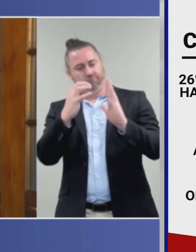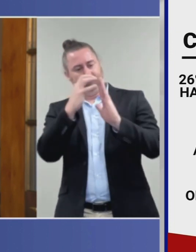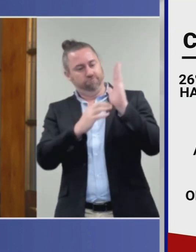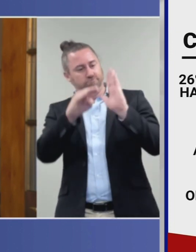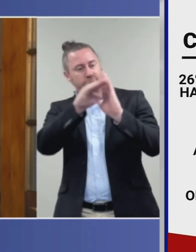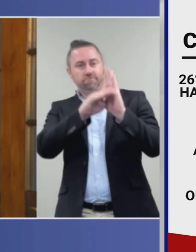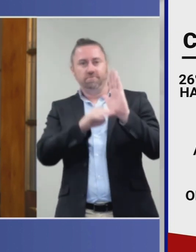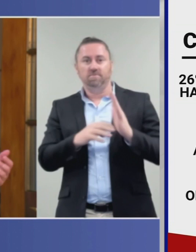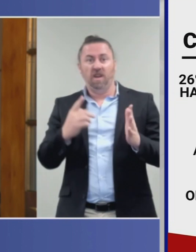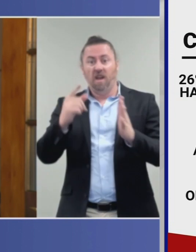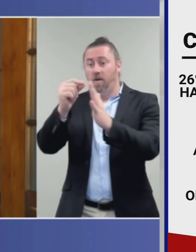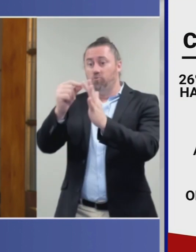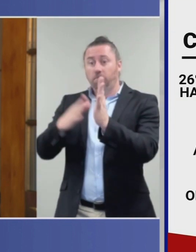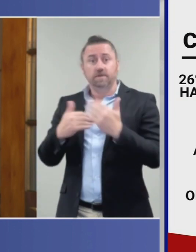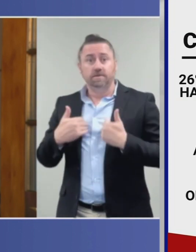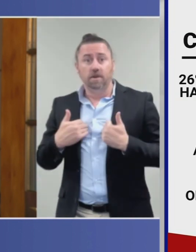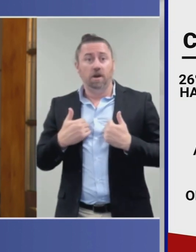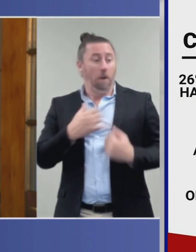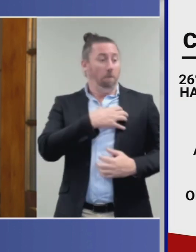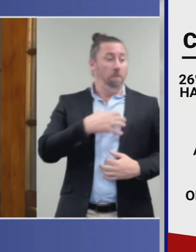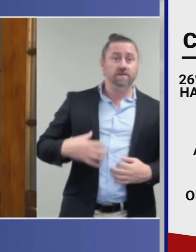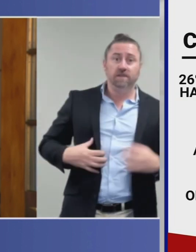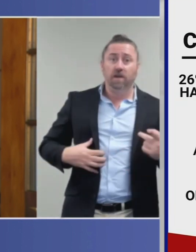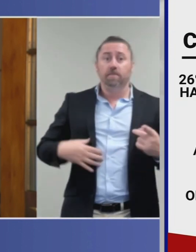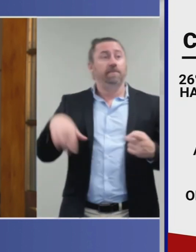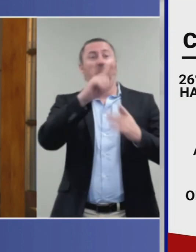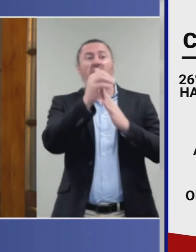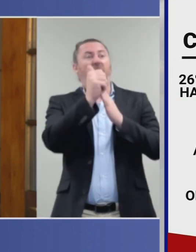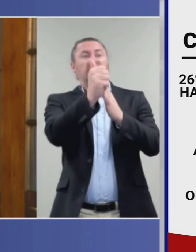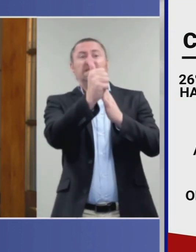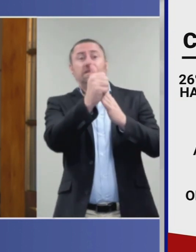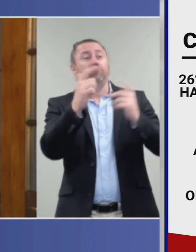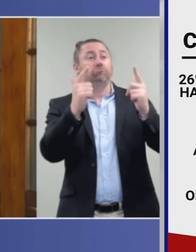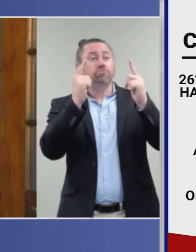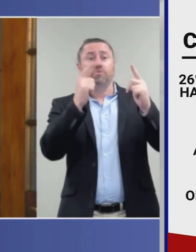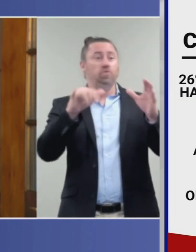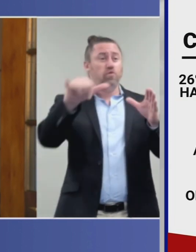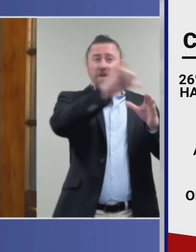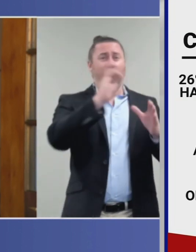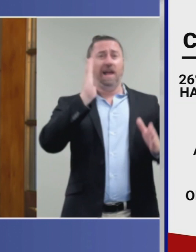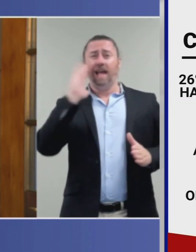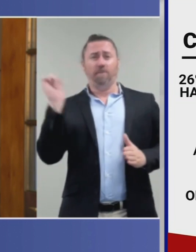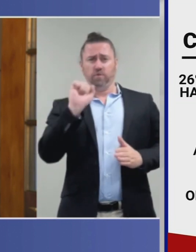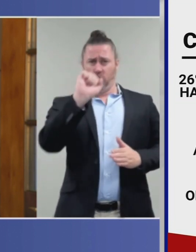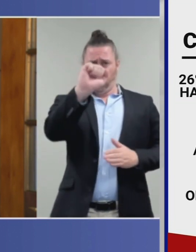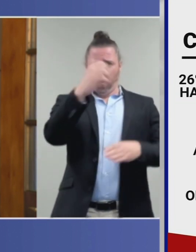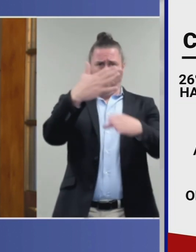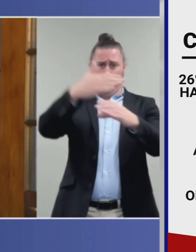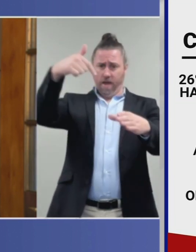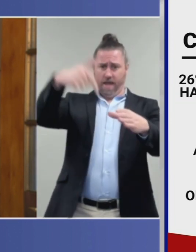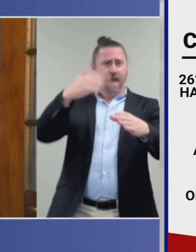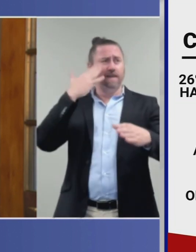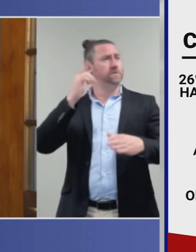Minister, a Minister, leaders of parties in this place which recommendations specifically